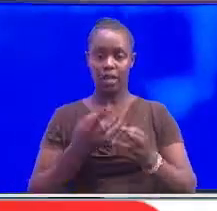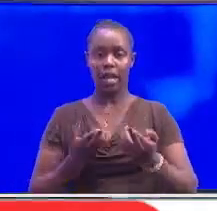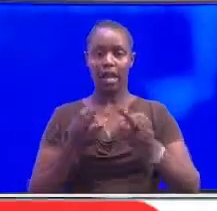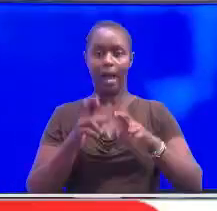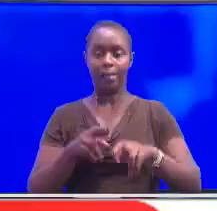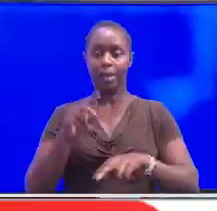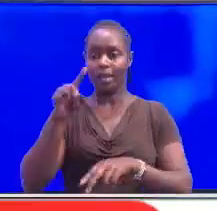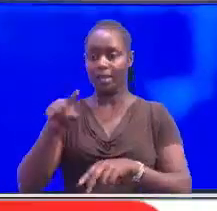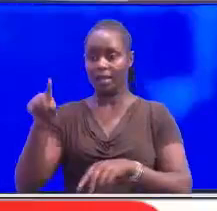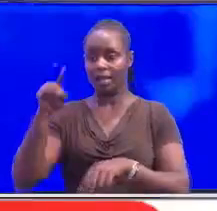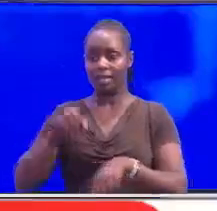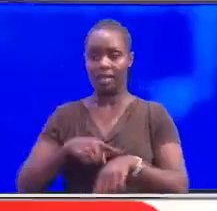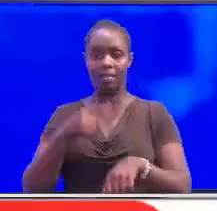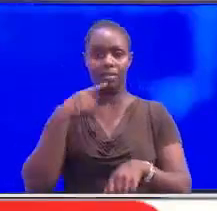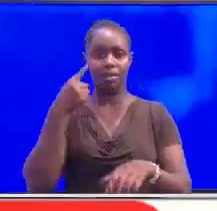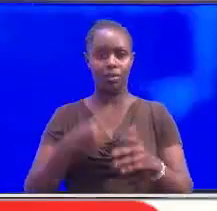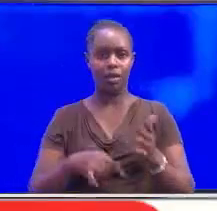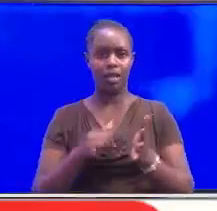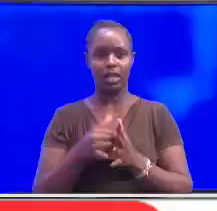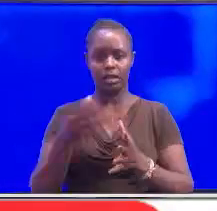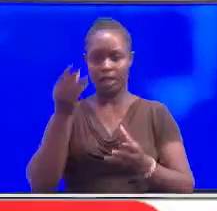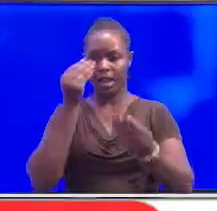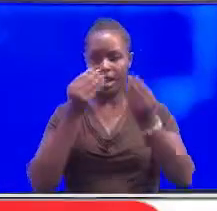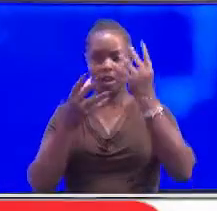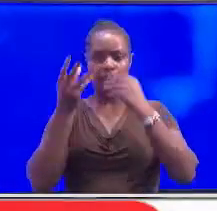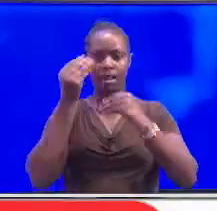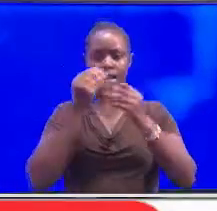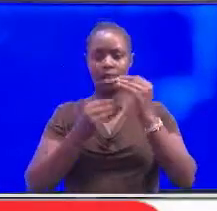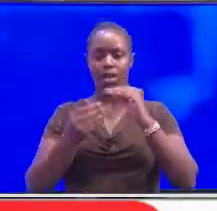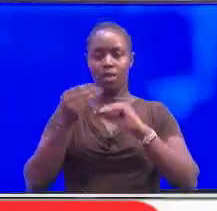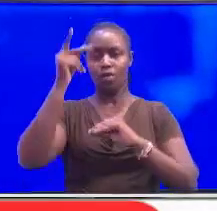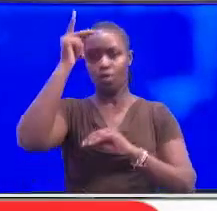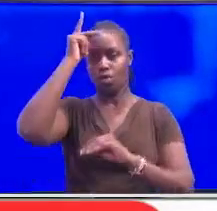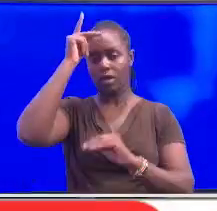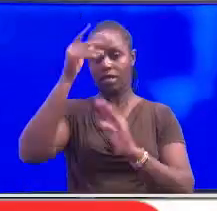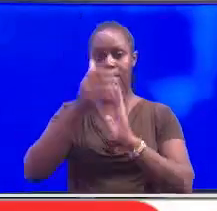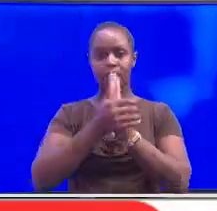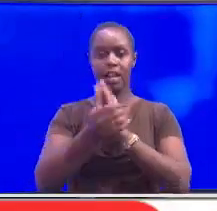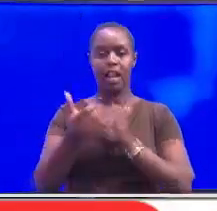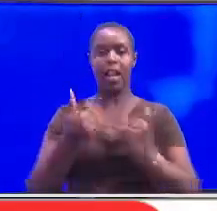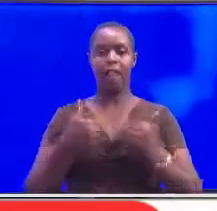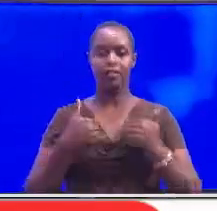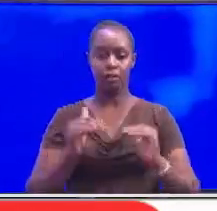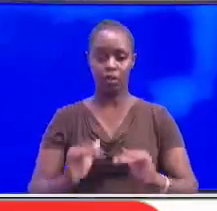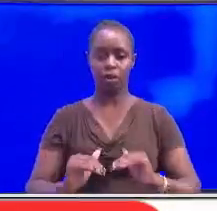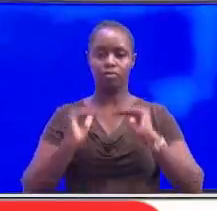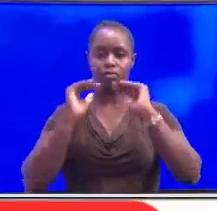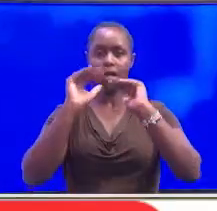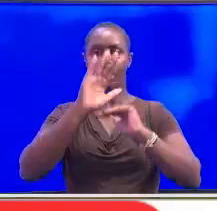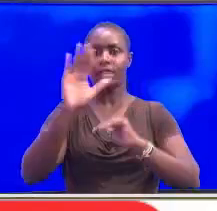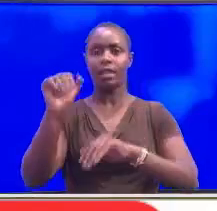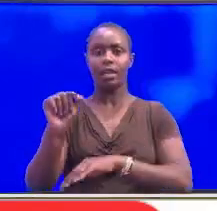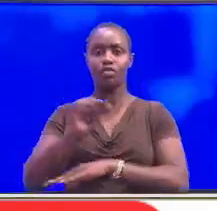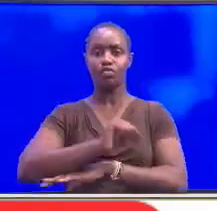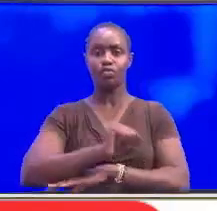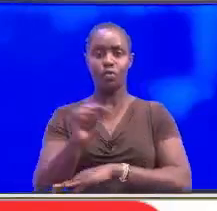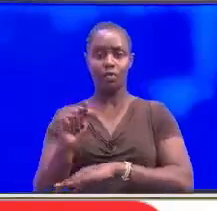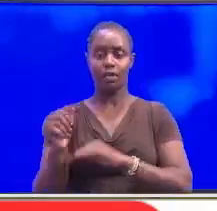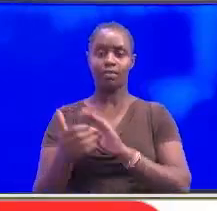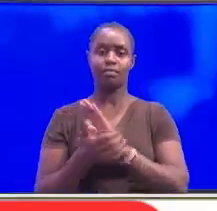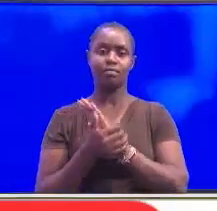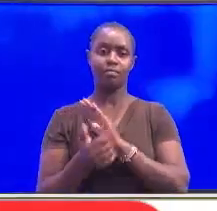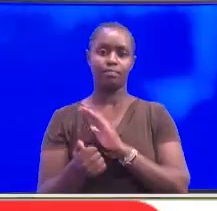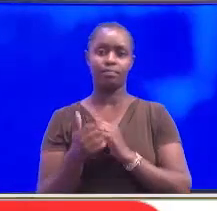time, saying they have been equipped with knowledge and skills which will help them enhance their driving prowess.